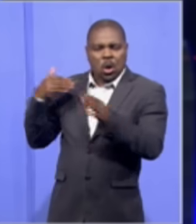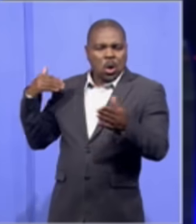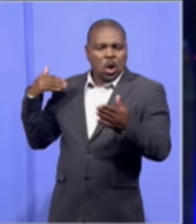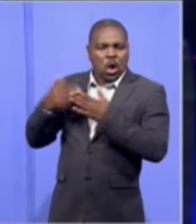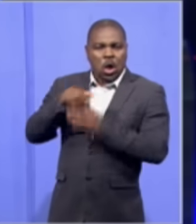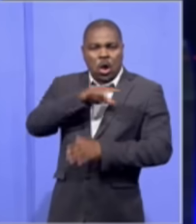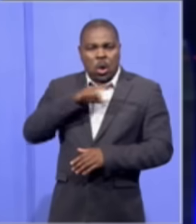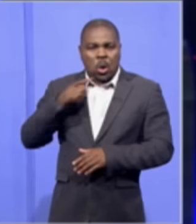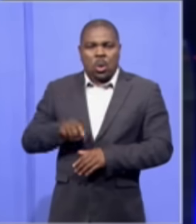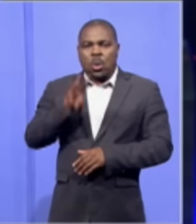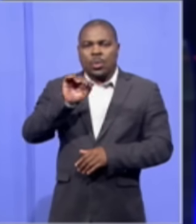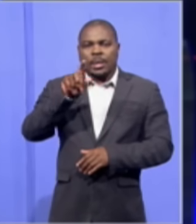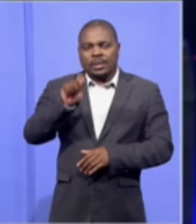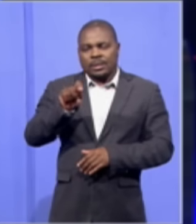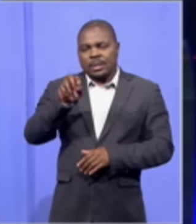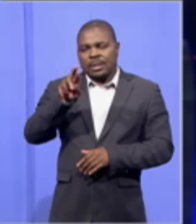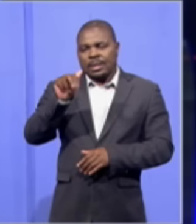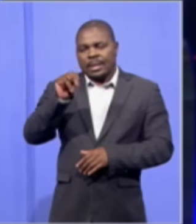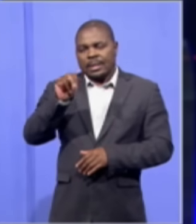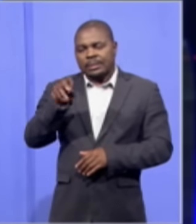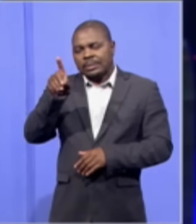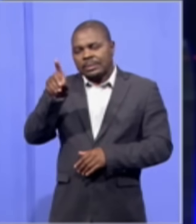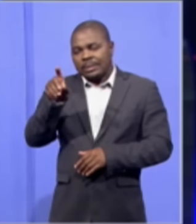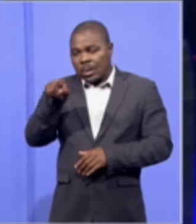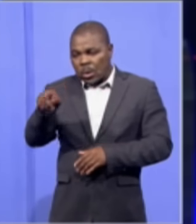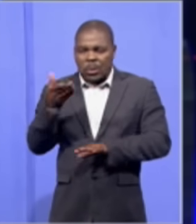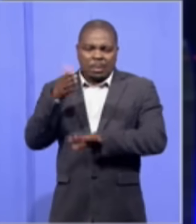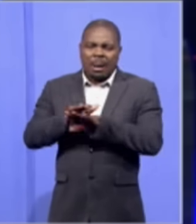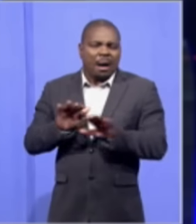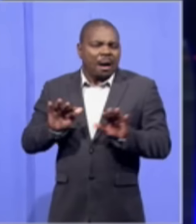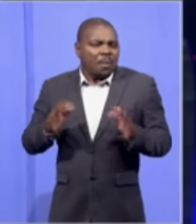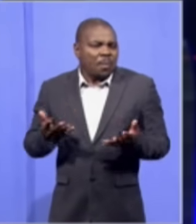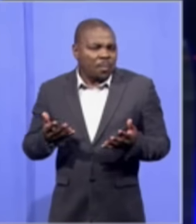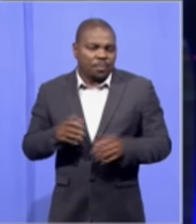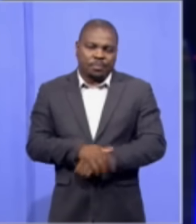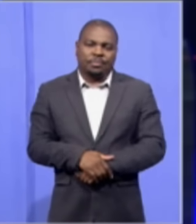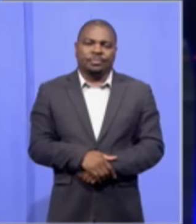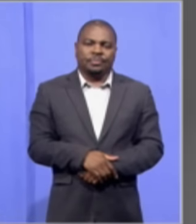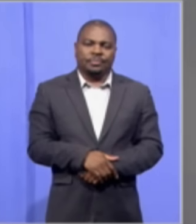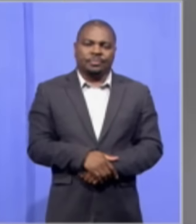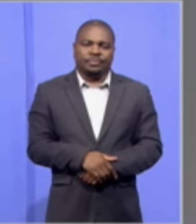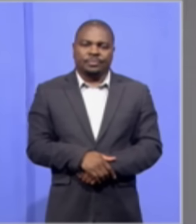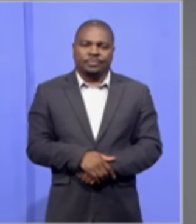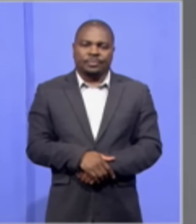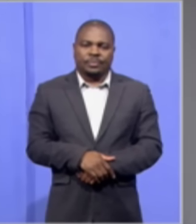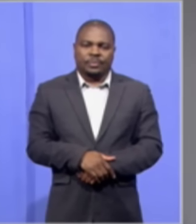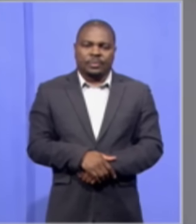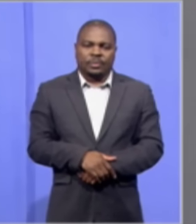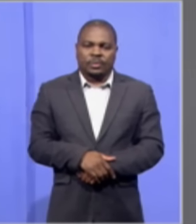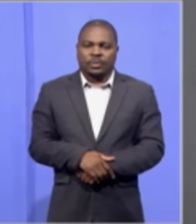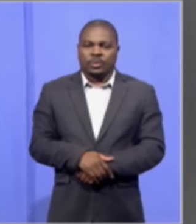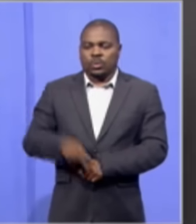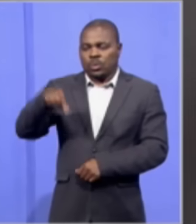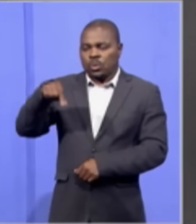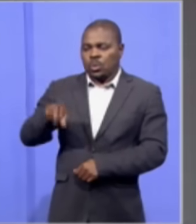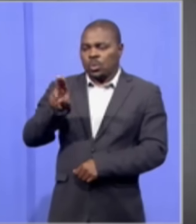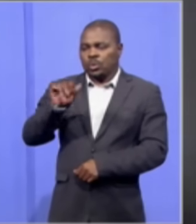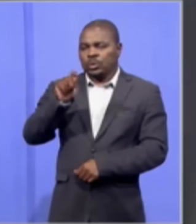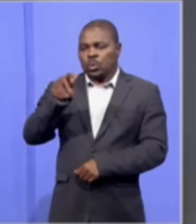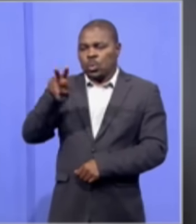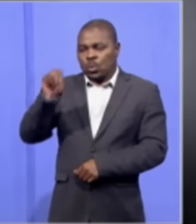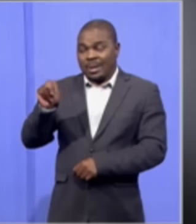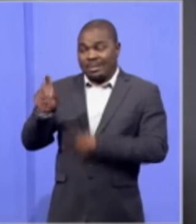sepetleleng sa mafu a mahloko a kelello Wittrent se Potchefstroom ba lesika la ga Quentin Du Plessis